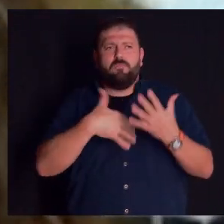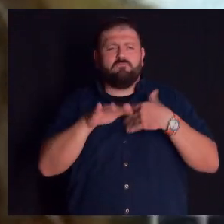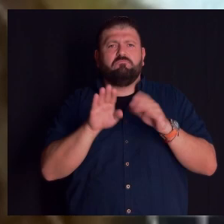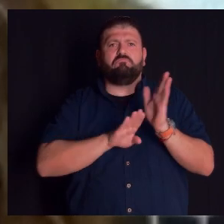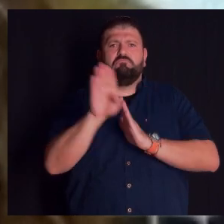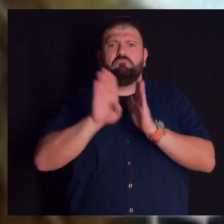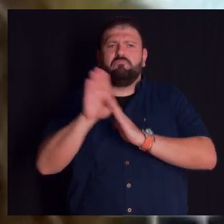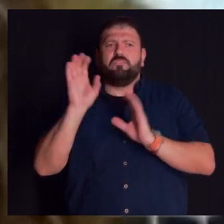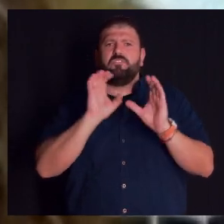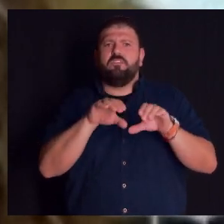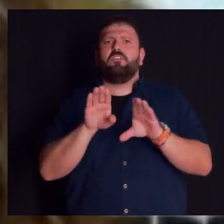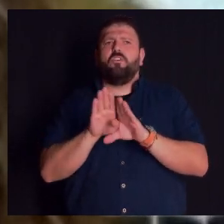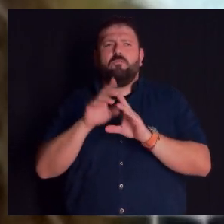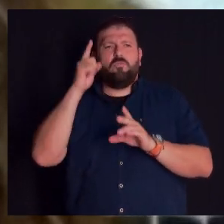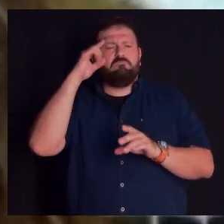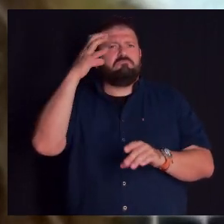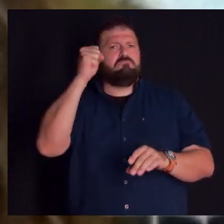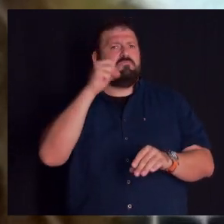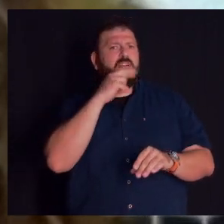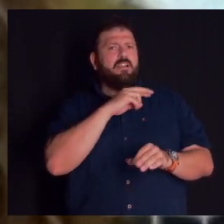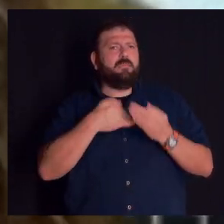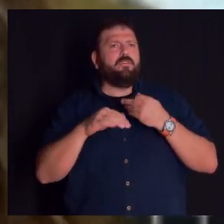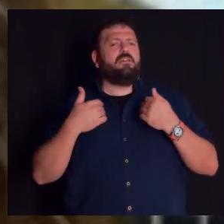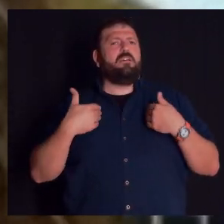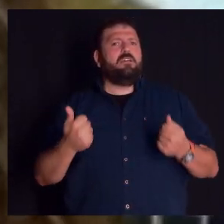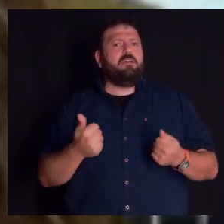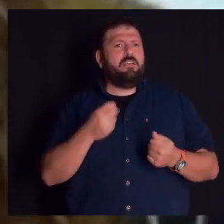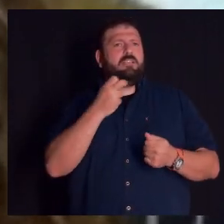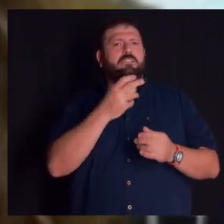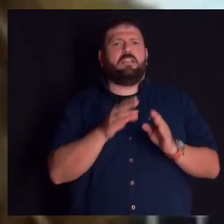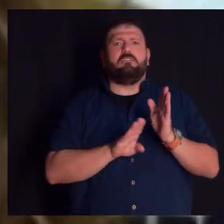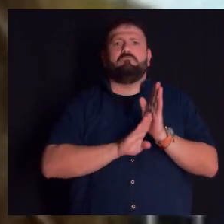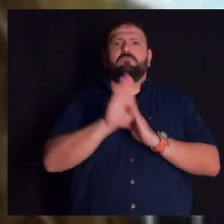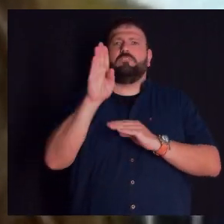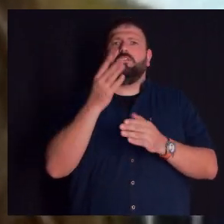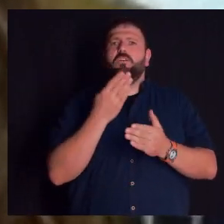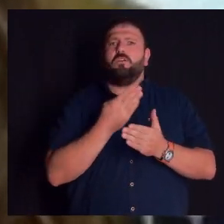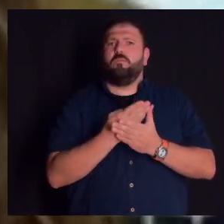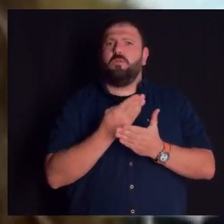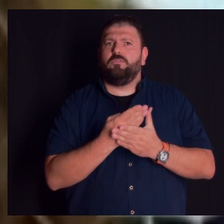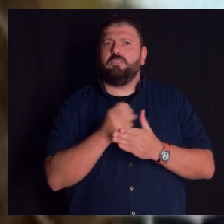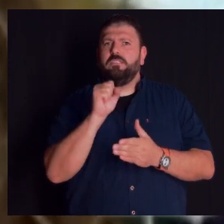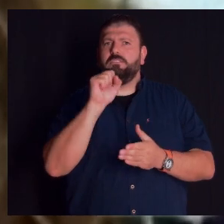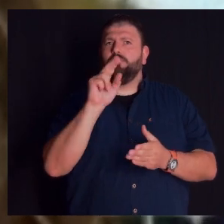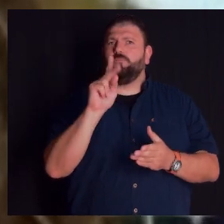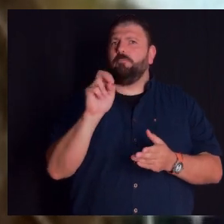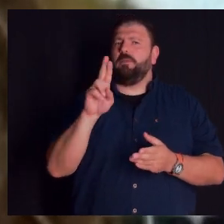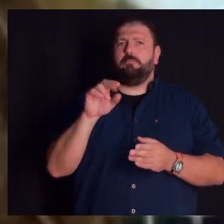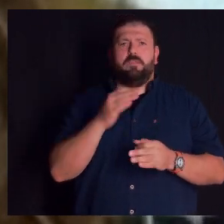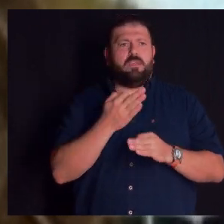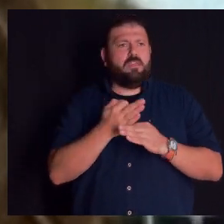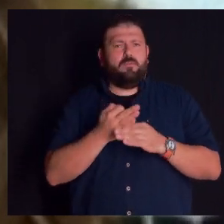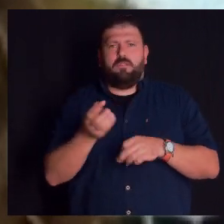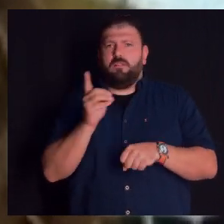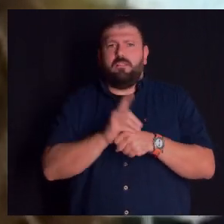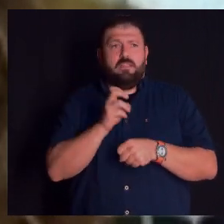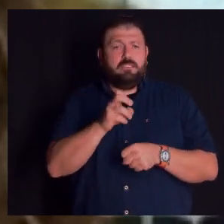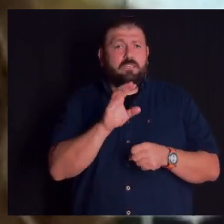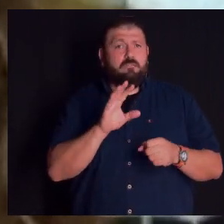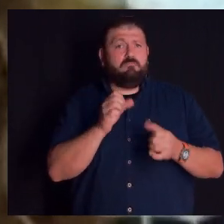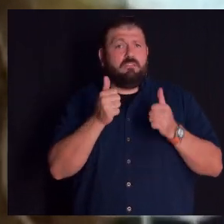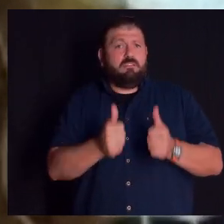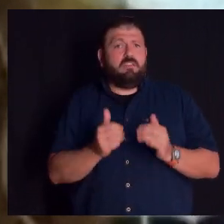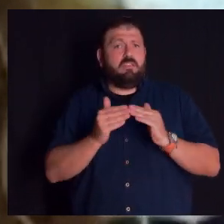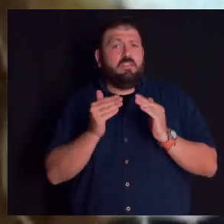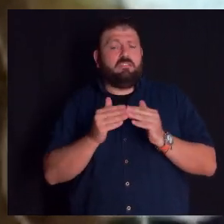results. They understand the strategies of small, first become supreme bronze and then small bronze teams. And in this